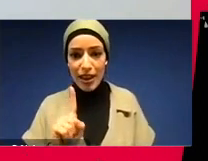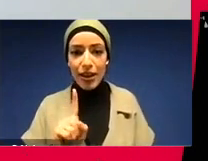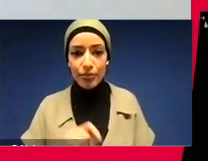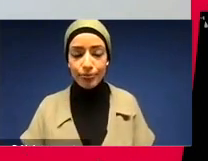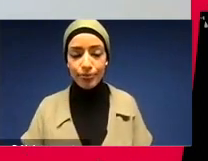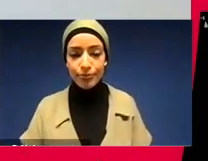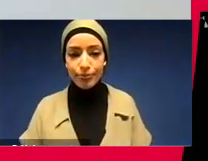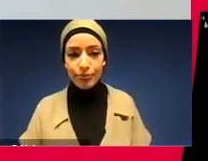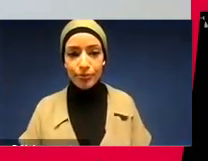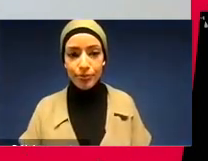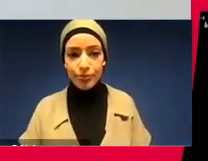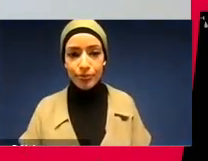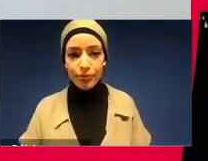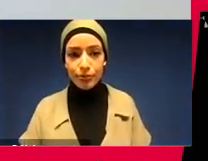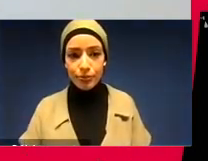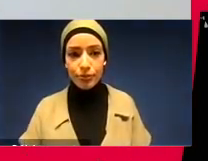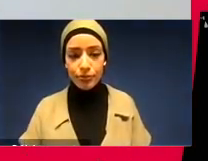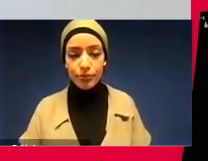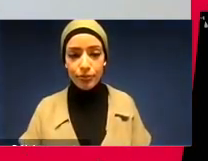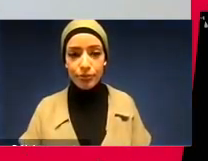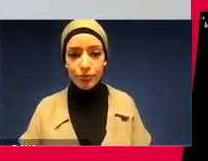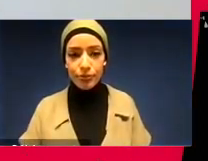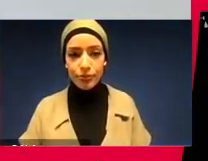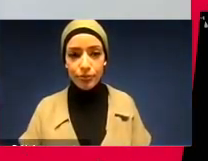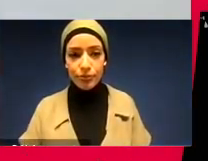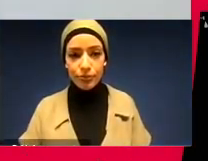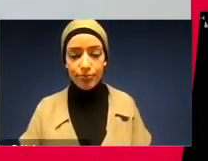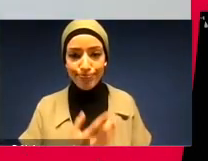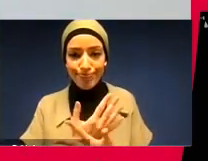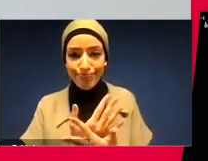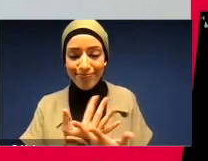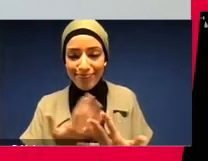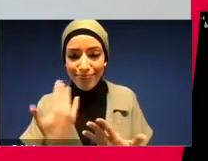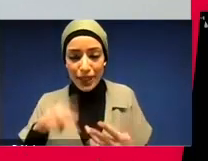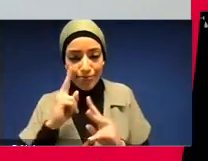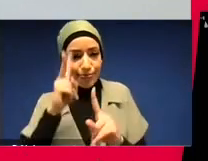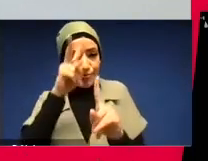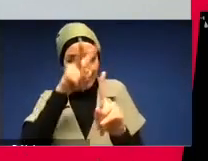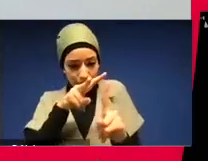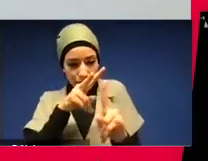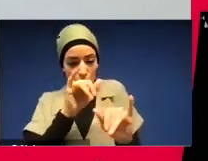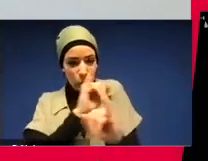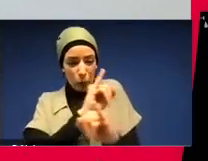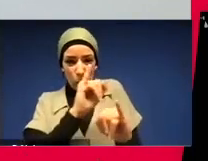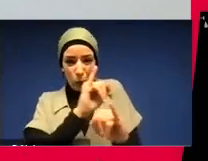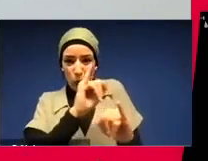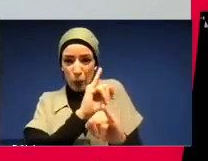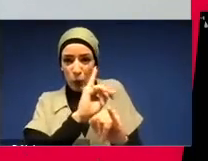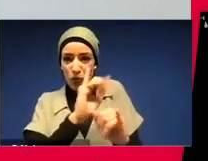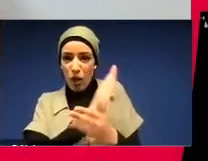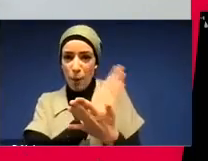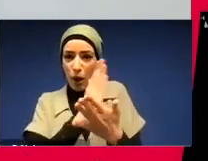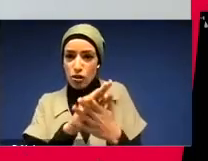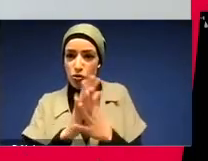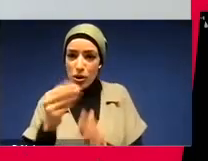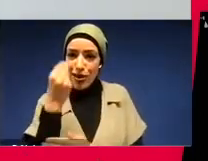many of us that have kind of seen the uglier side, I suppose, of the uprisings and the time